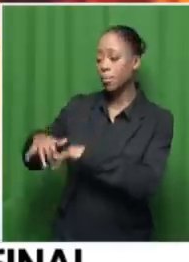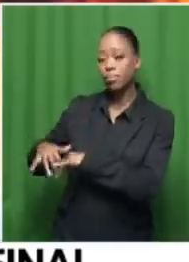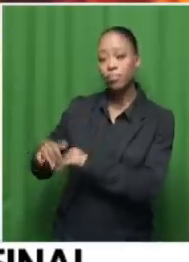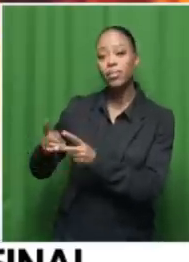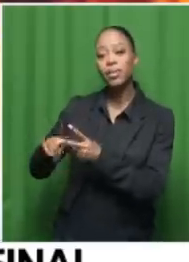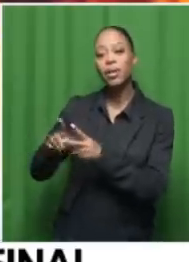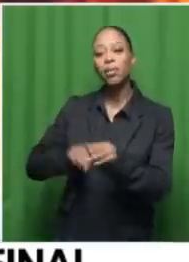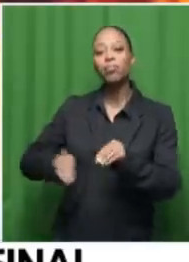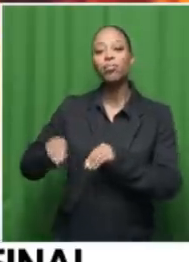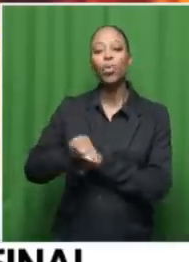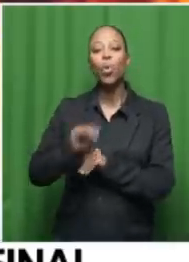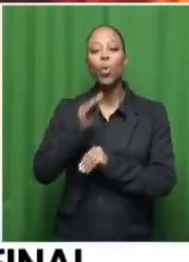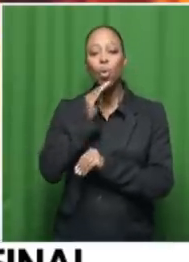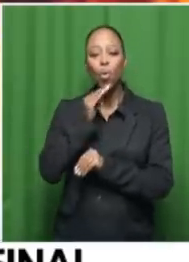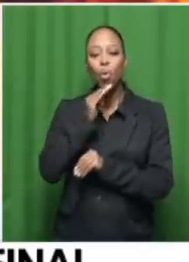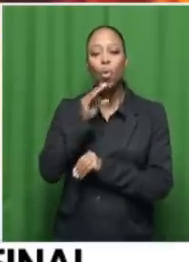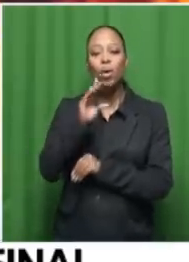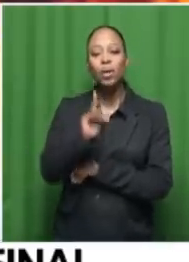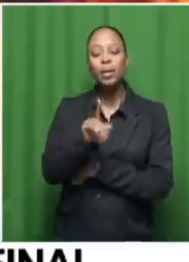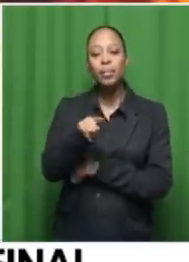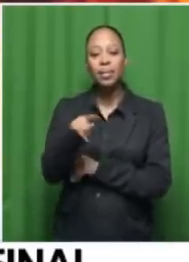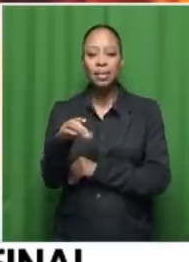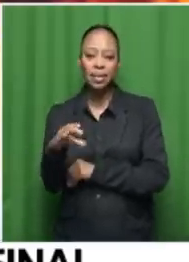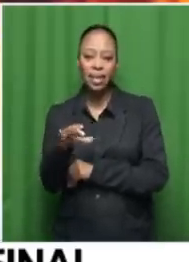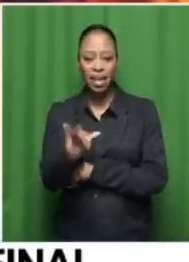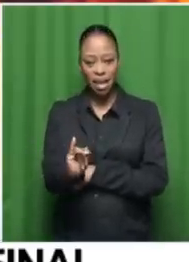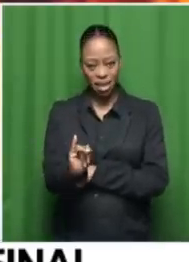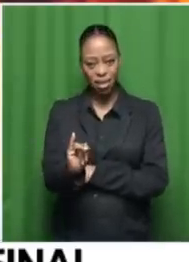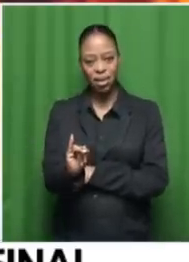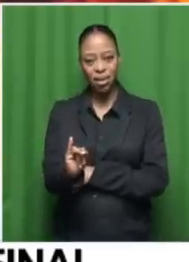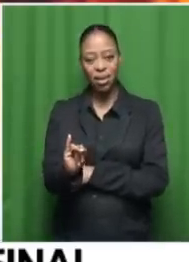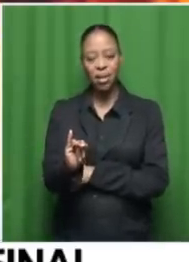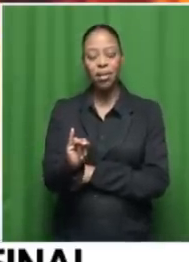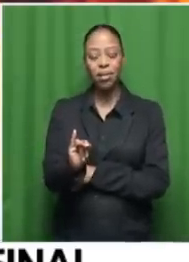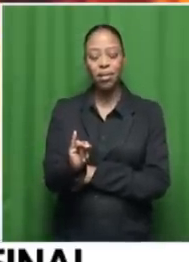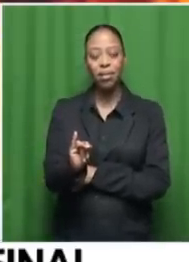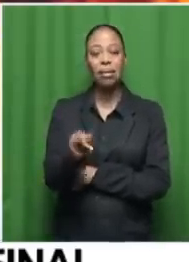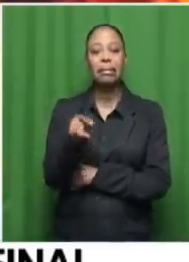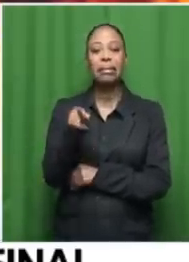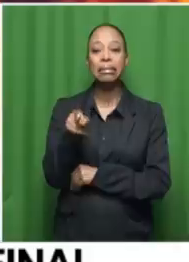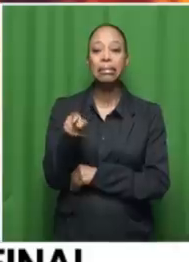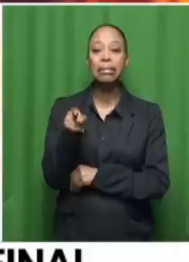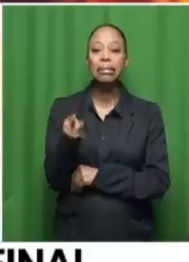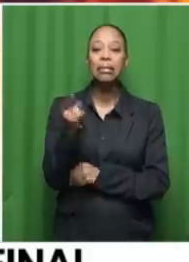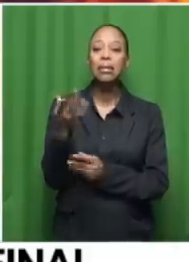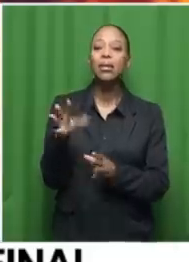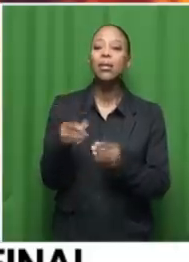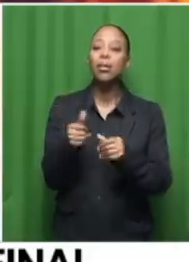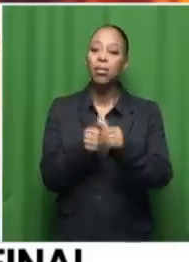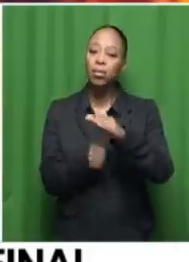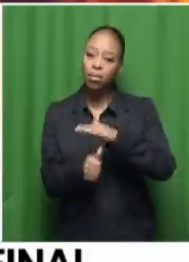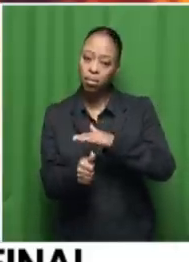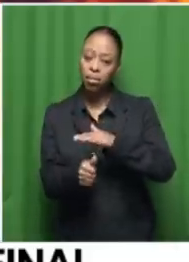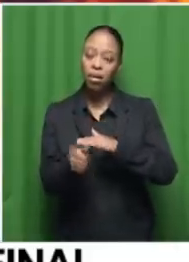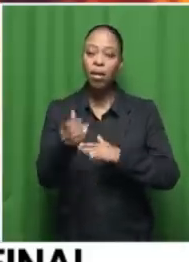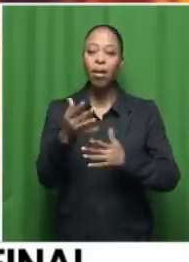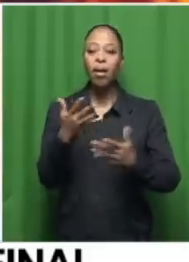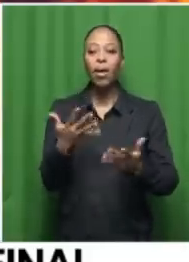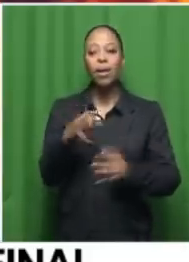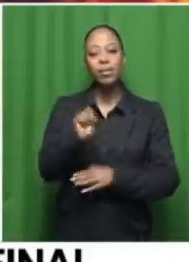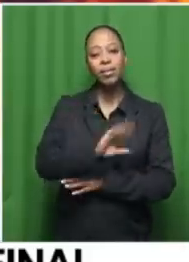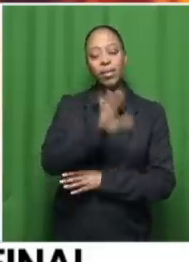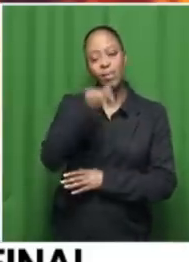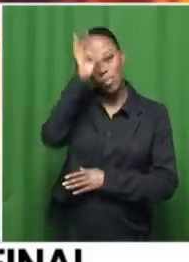then replaced by the Directorate of Priority Crime Investigation, or the DPCI, which is located within the South African